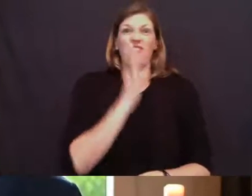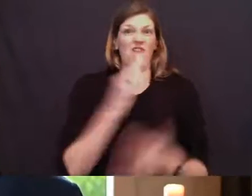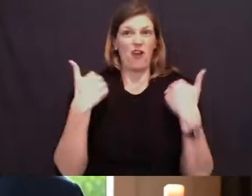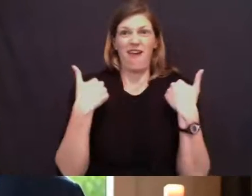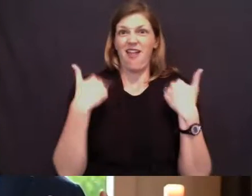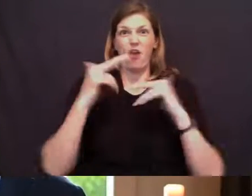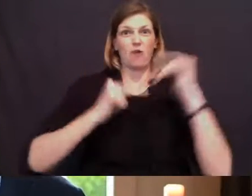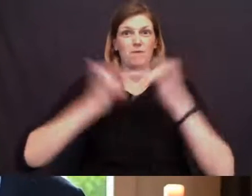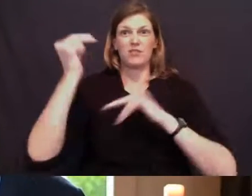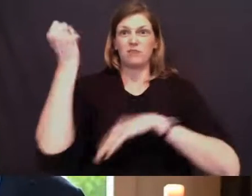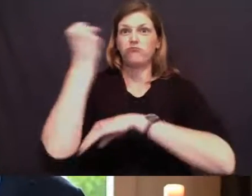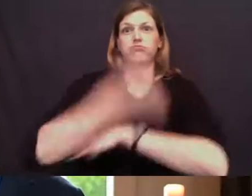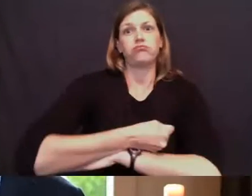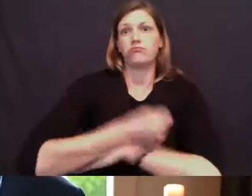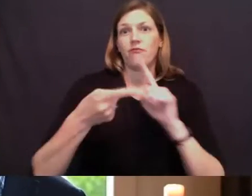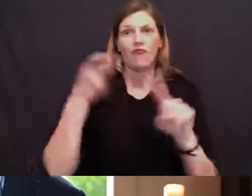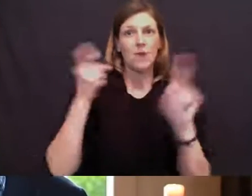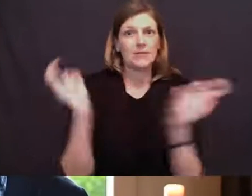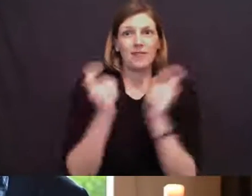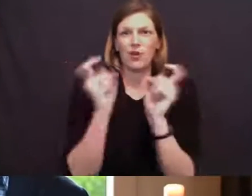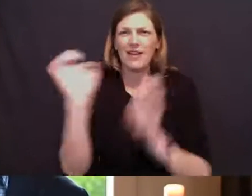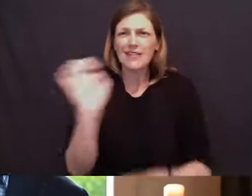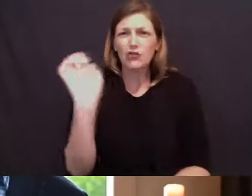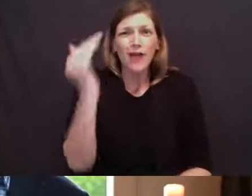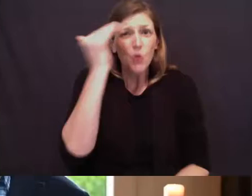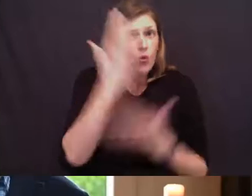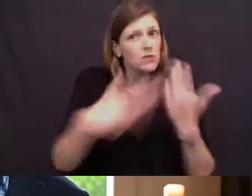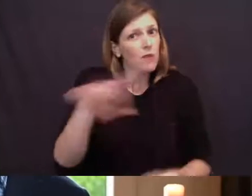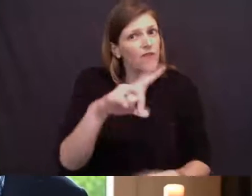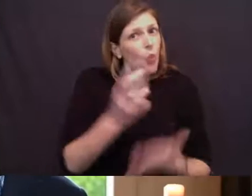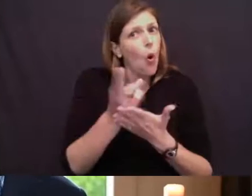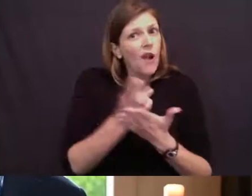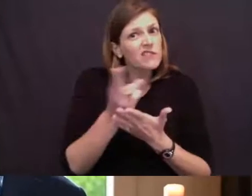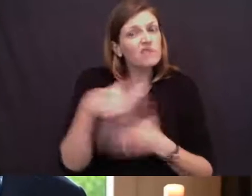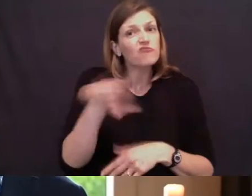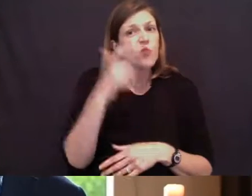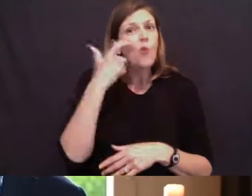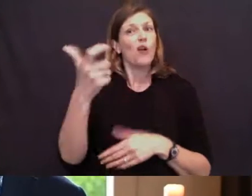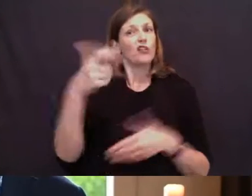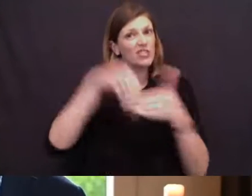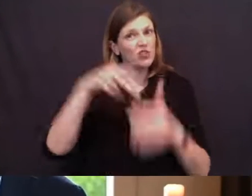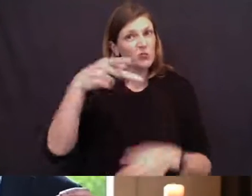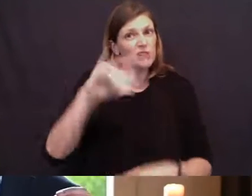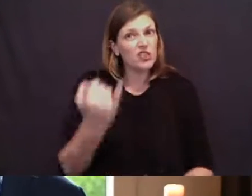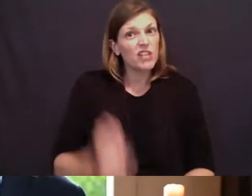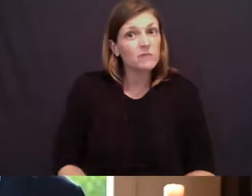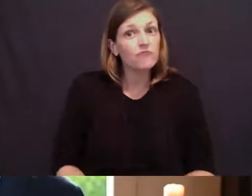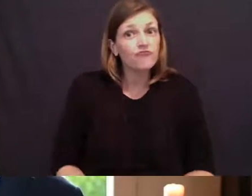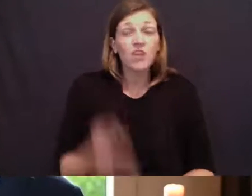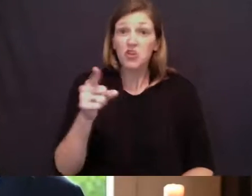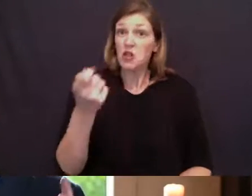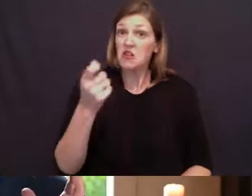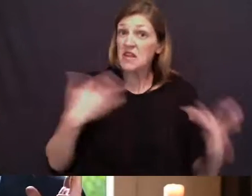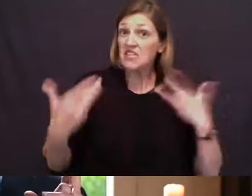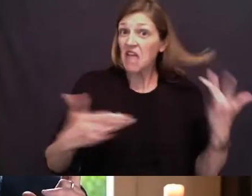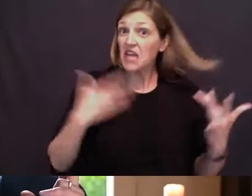down from celebrating Easter. And I know that some of you right now, let's just be honest, you're watching this in your pajamas and you're kind of excited